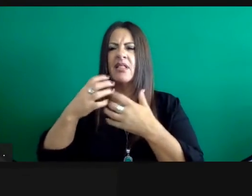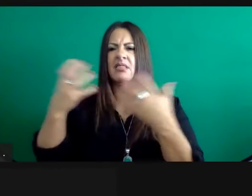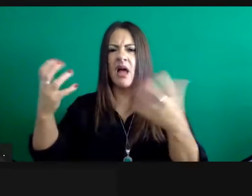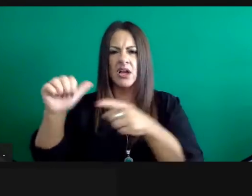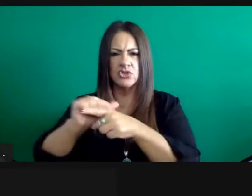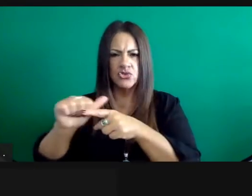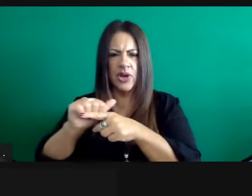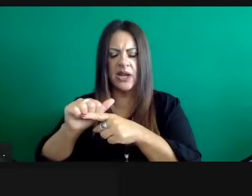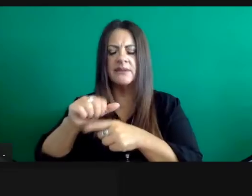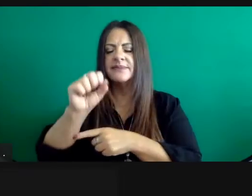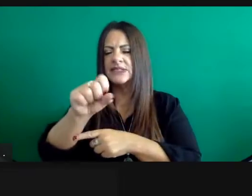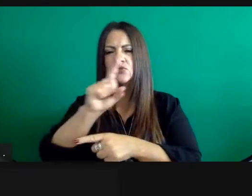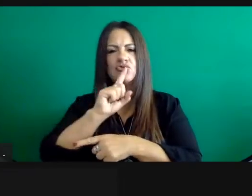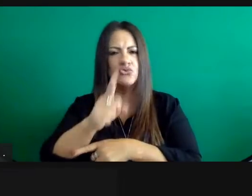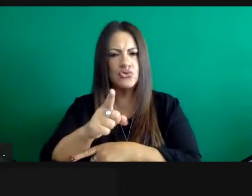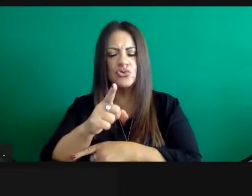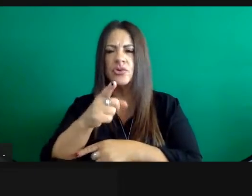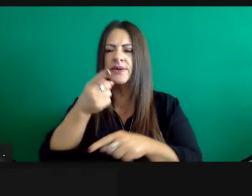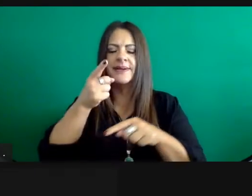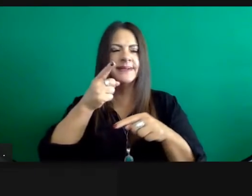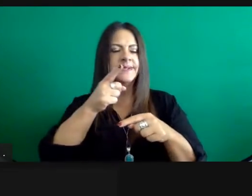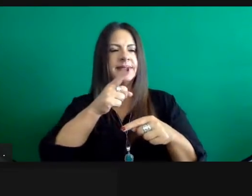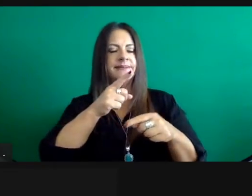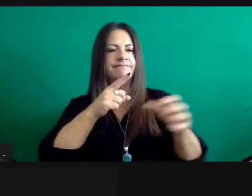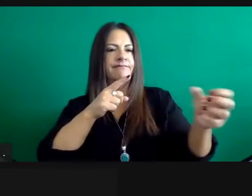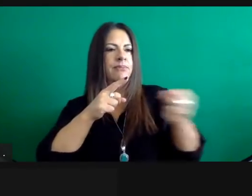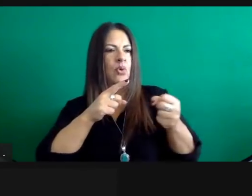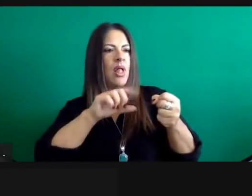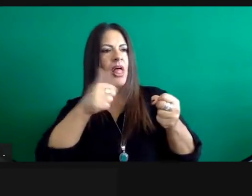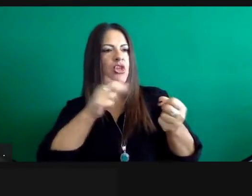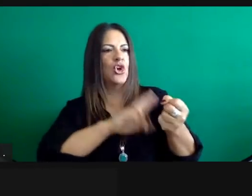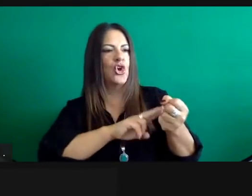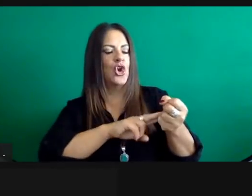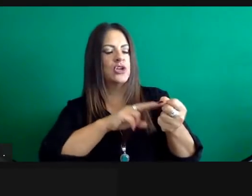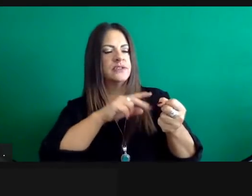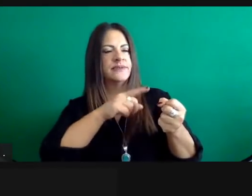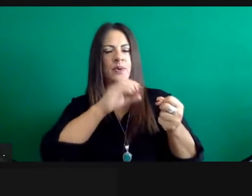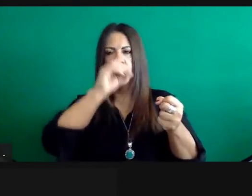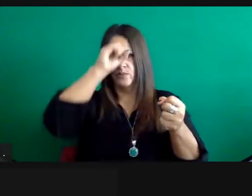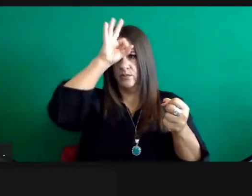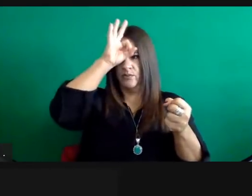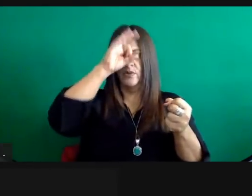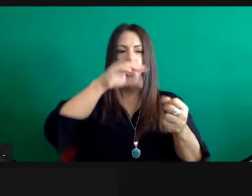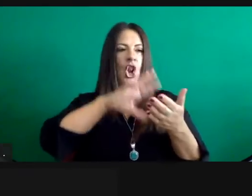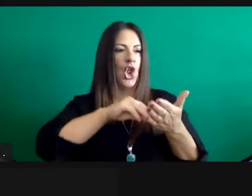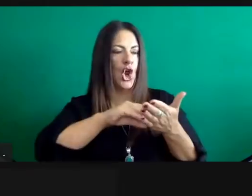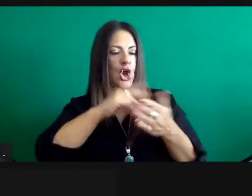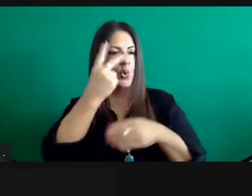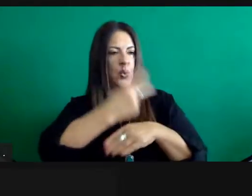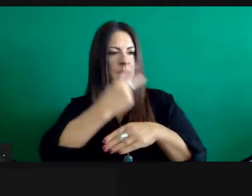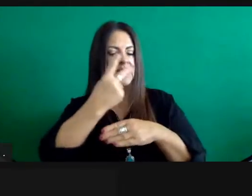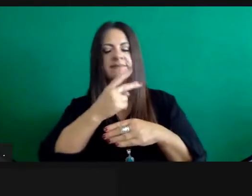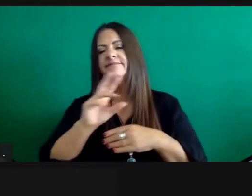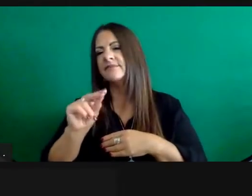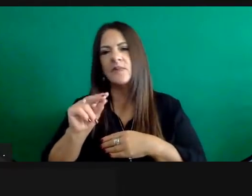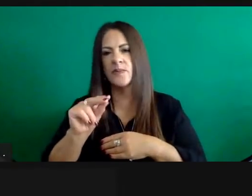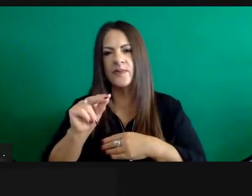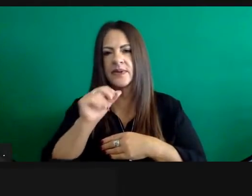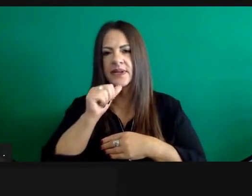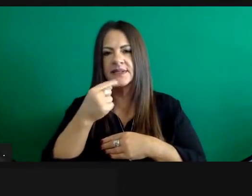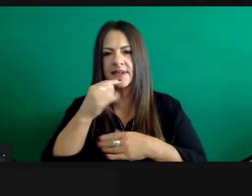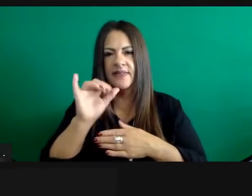It isn't something that you can learn in days. The ability to do what I was describing earlier, make those